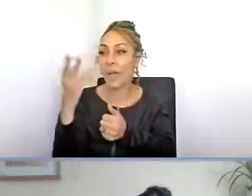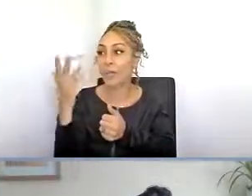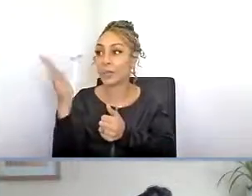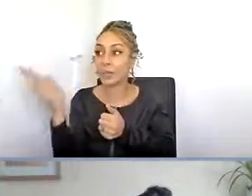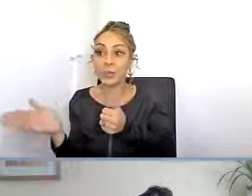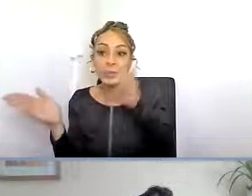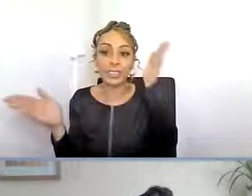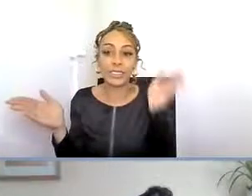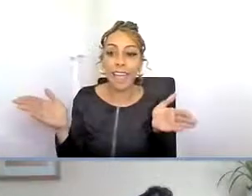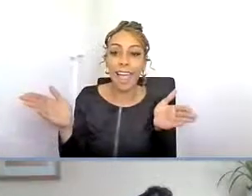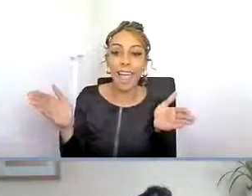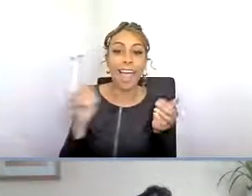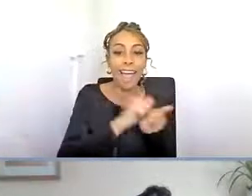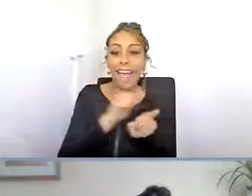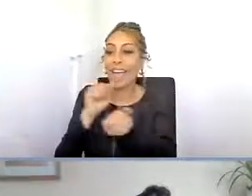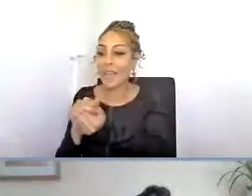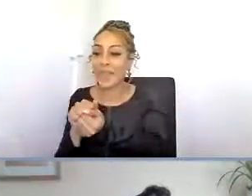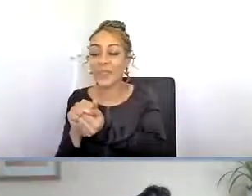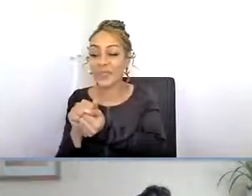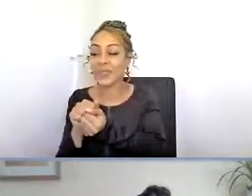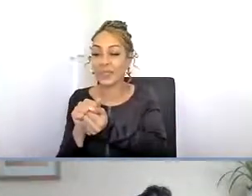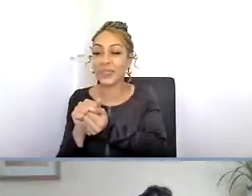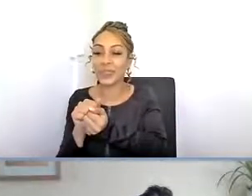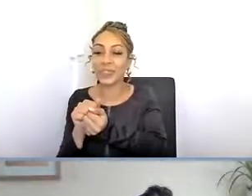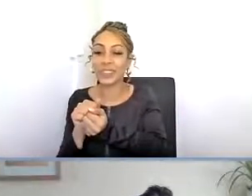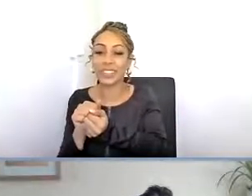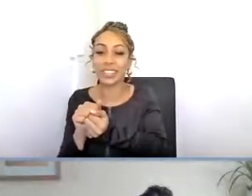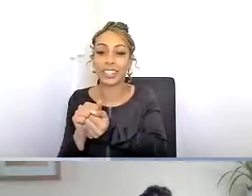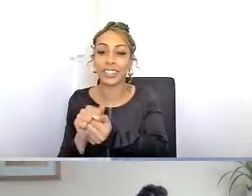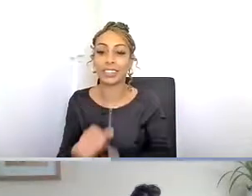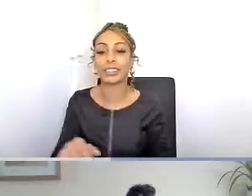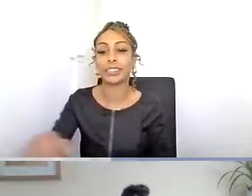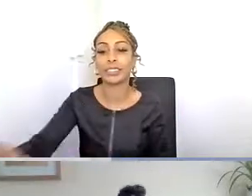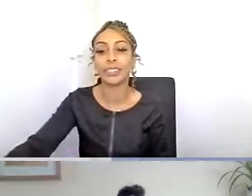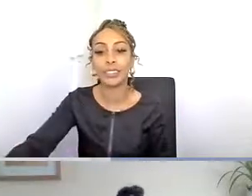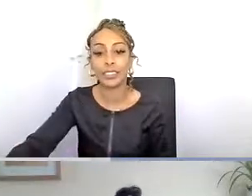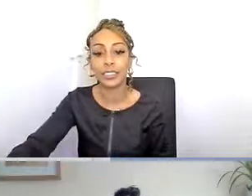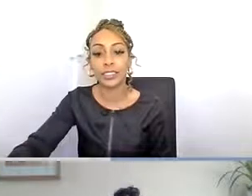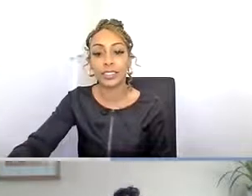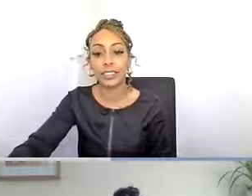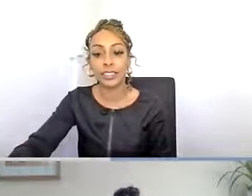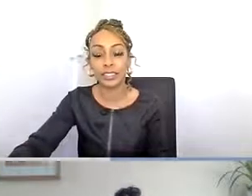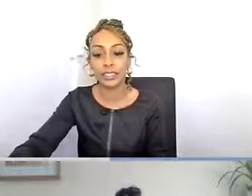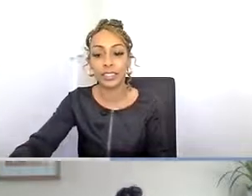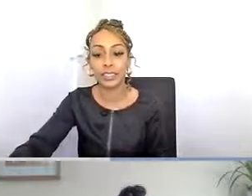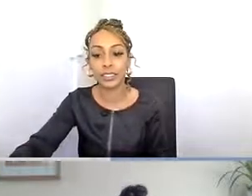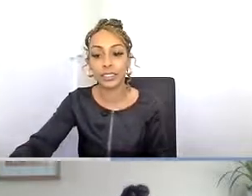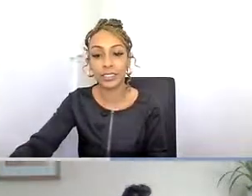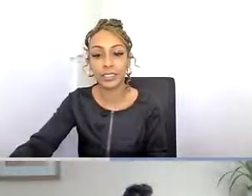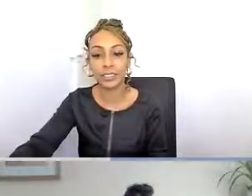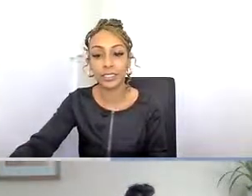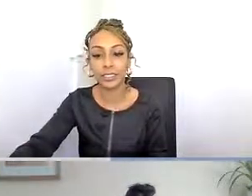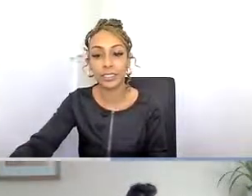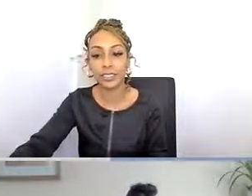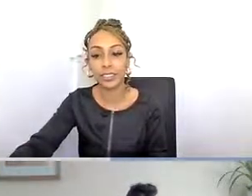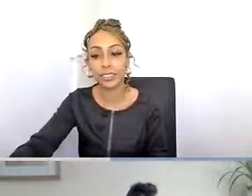about acquisitions. So I'm just going to go past the side of the photographs, and then I want to talk